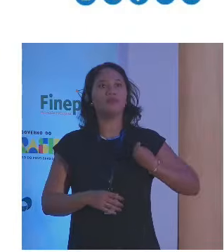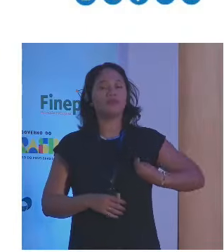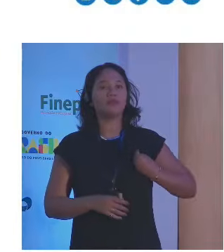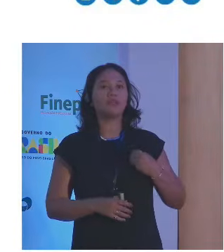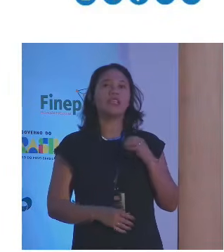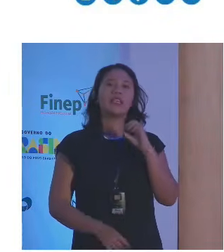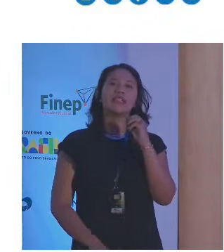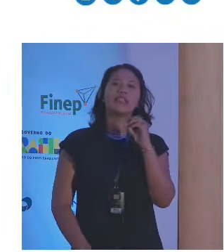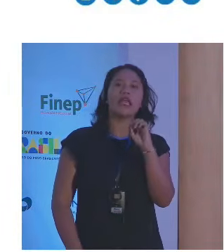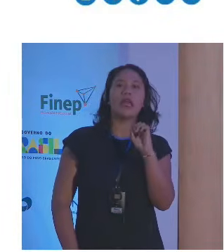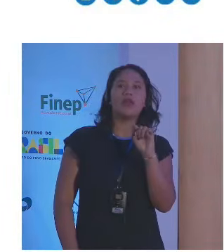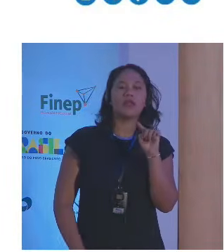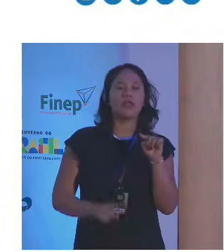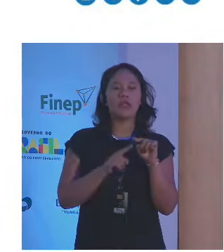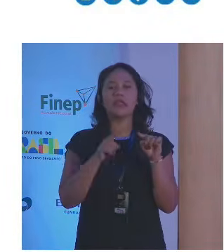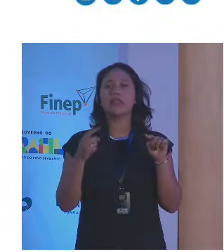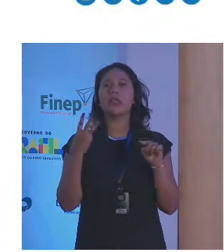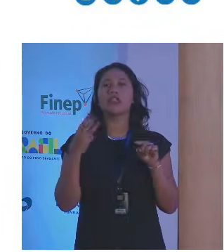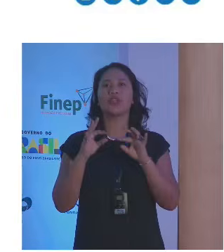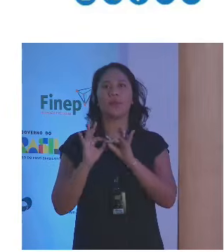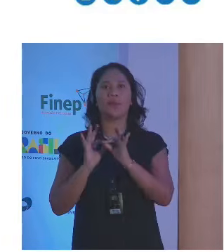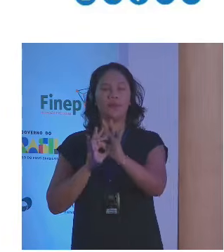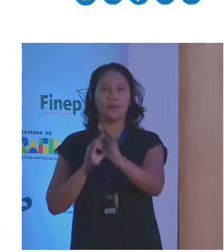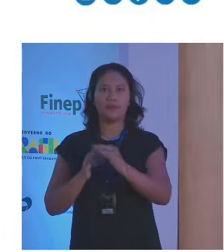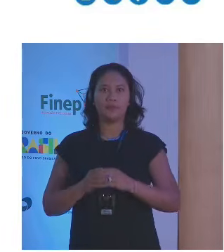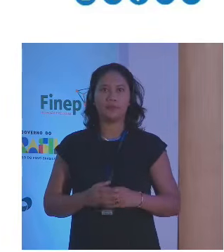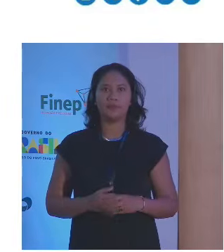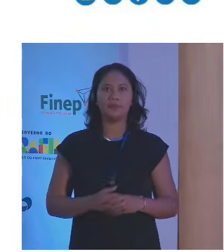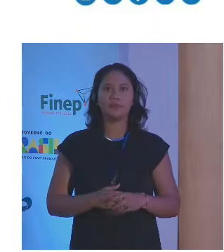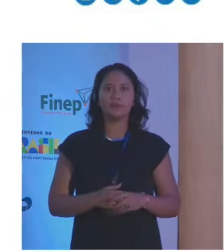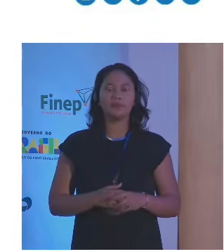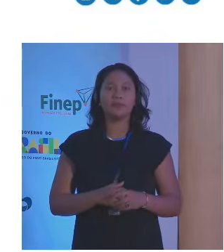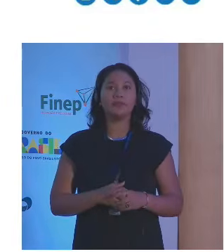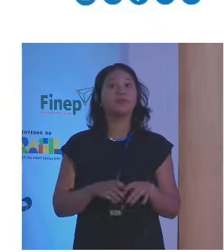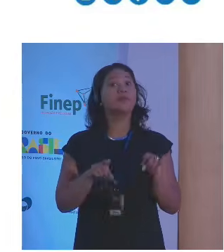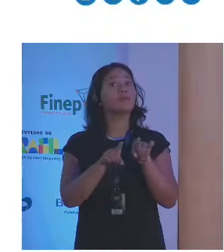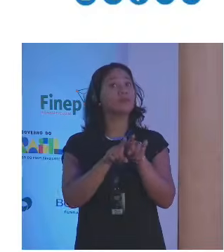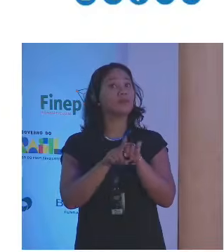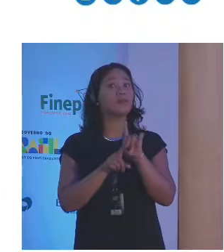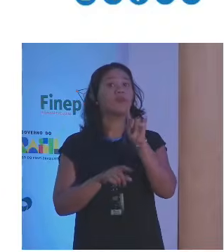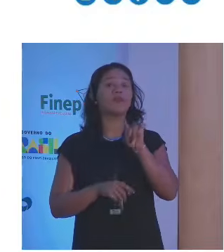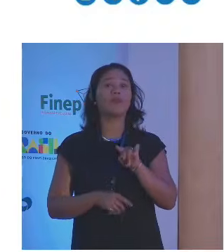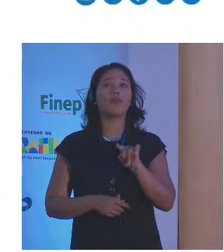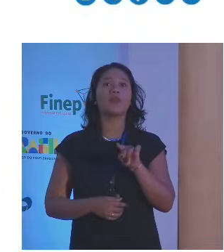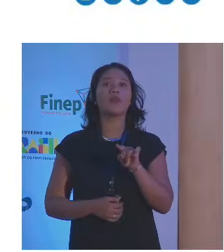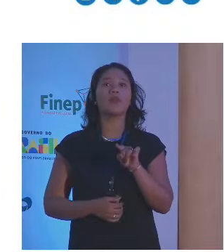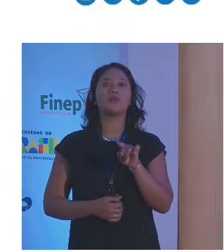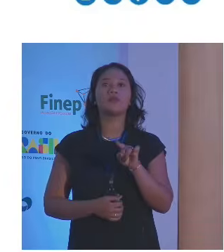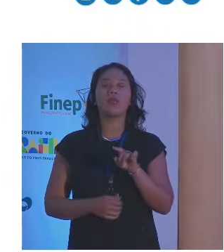strong mitigation, and with continued emissions, it's a full meter.